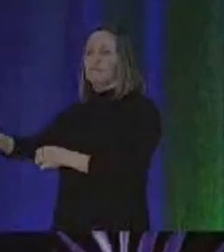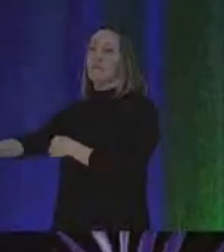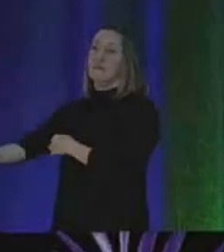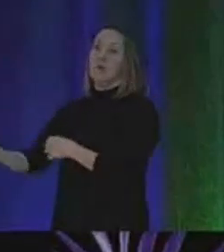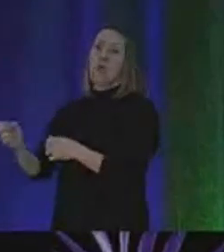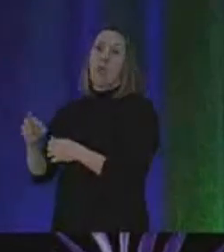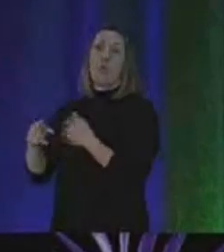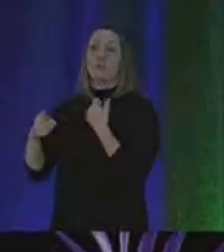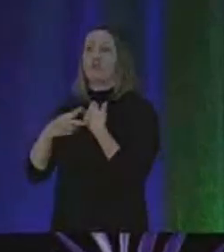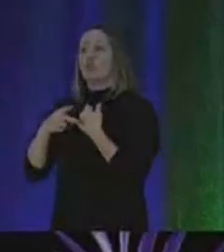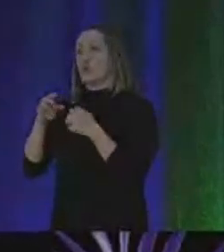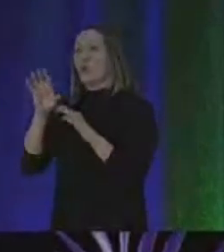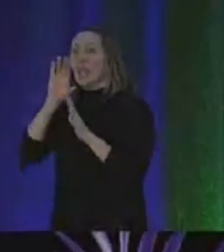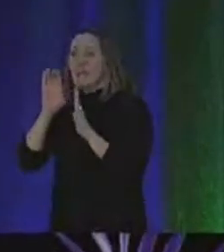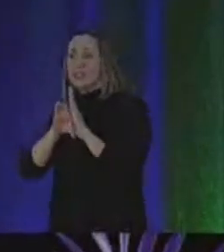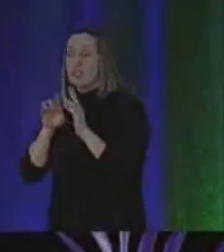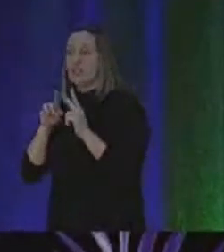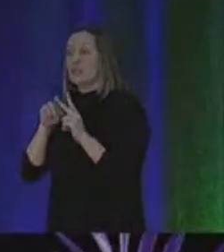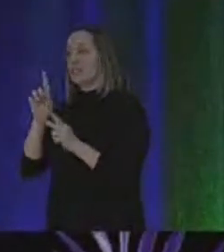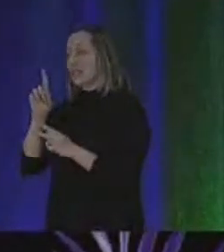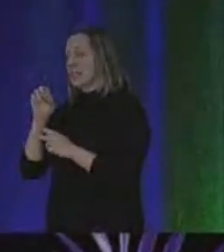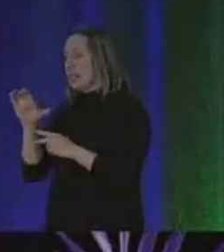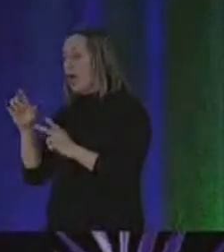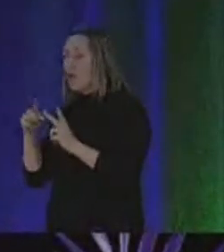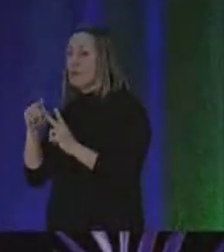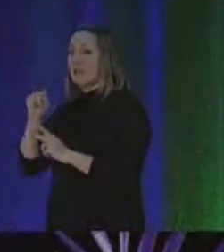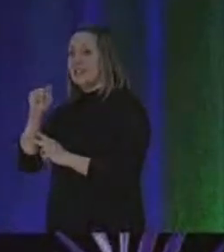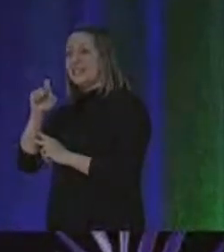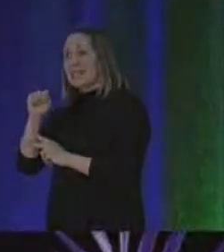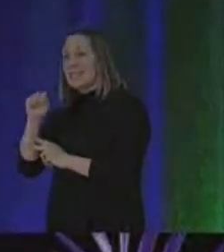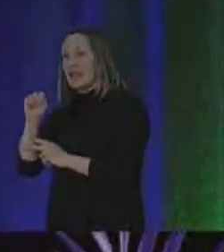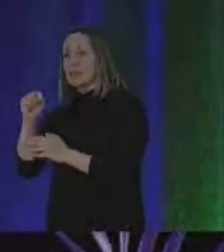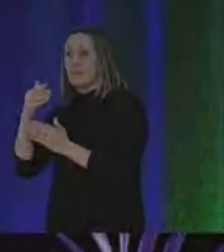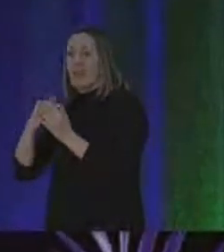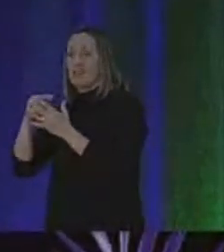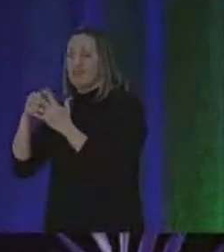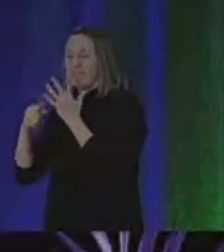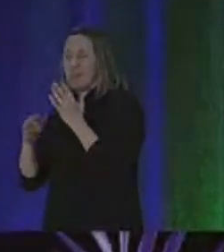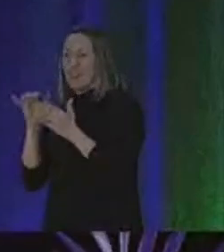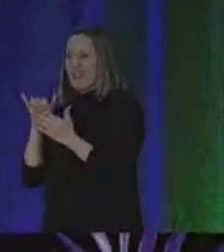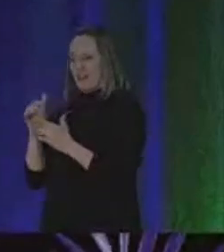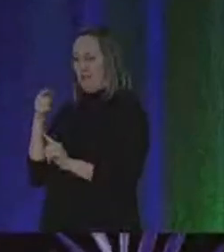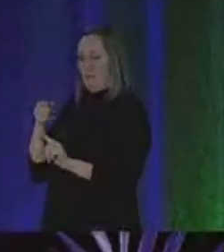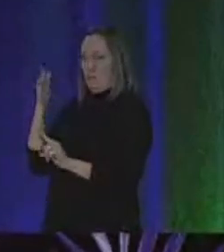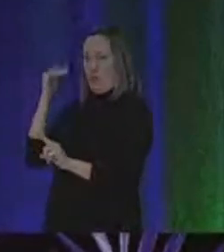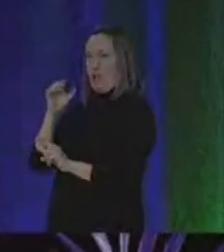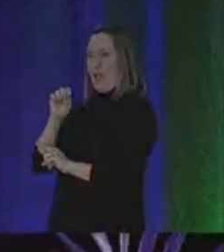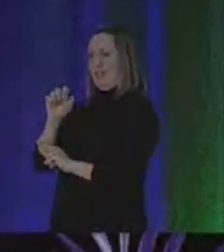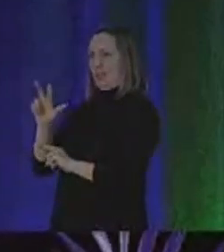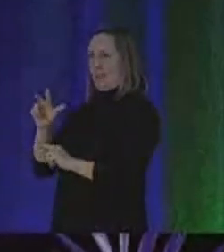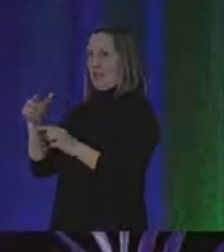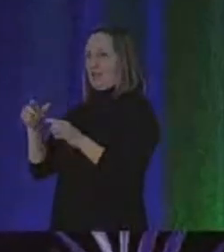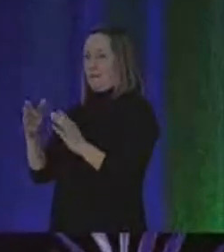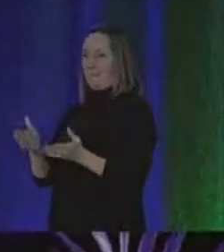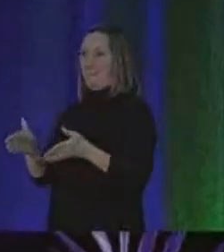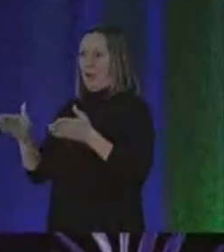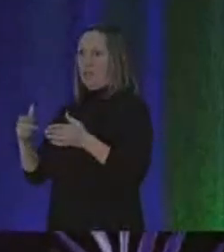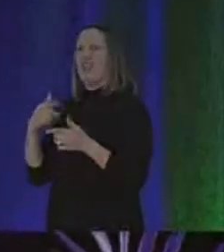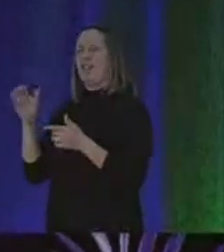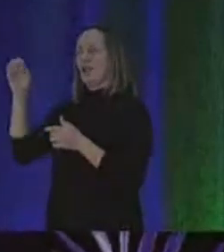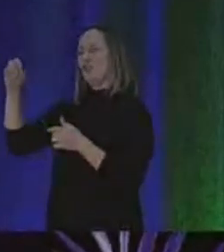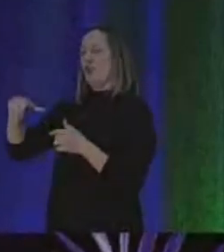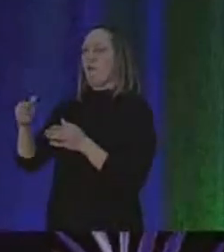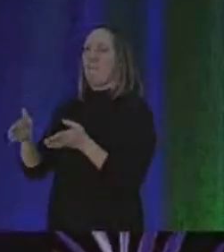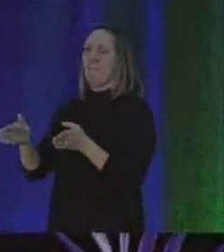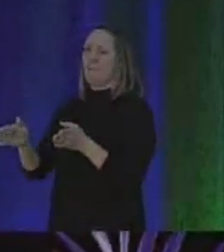store images, documents, text files, etc., that's what an S3 bucket is there for. Think of it like Dropbox, except it scales pretty